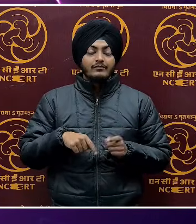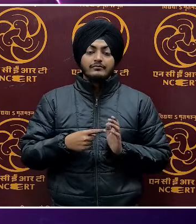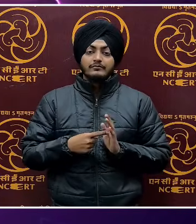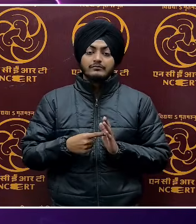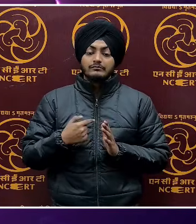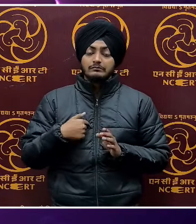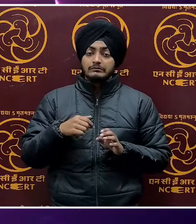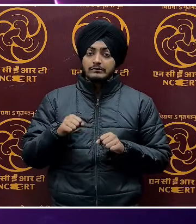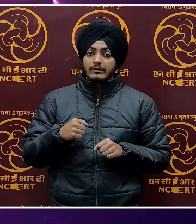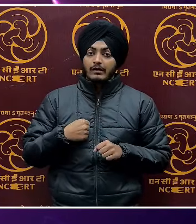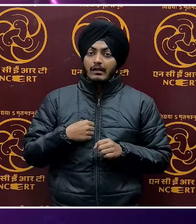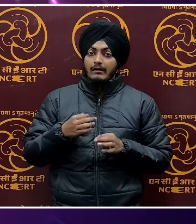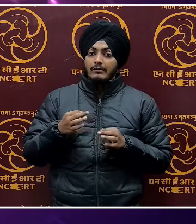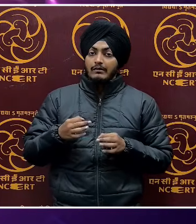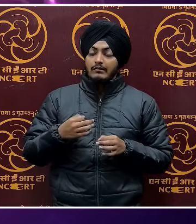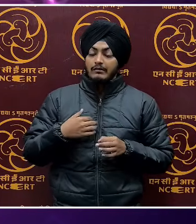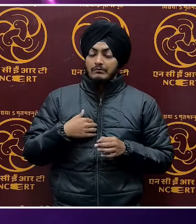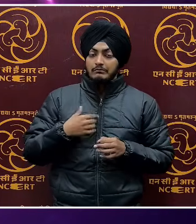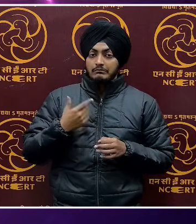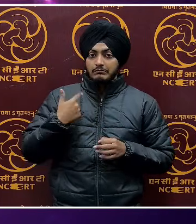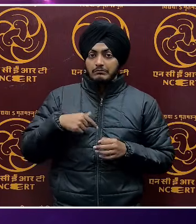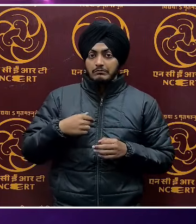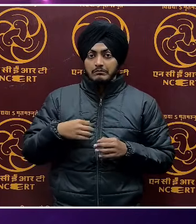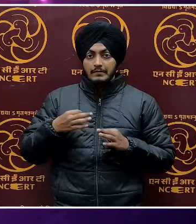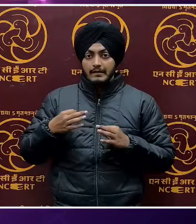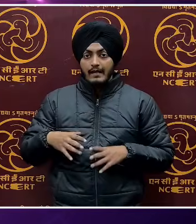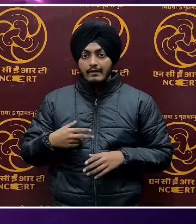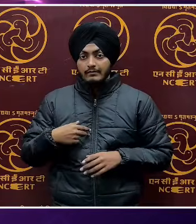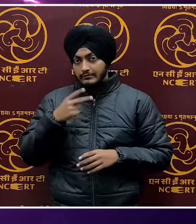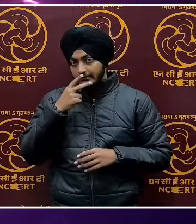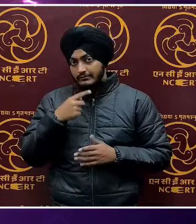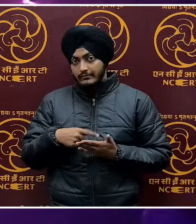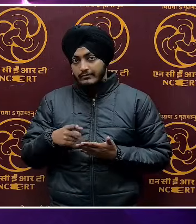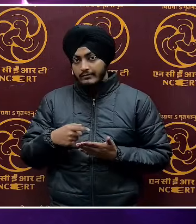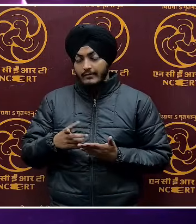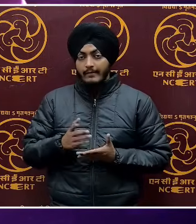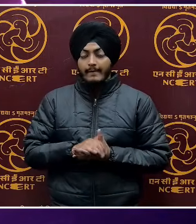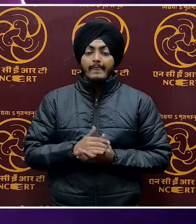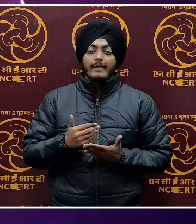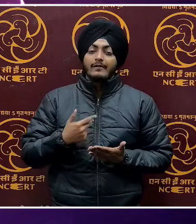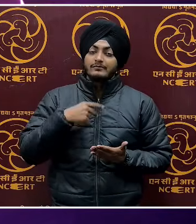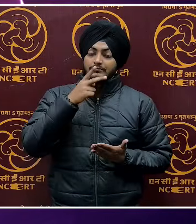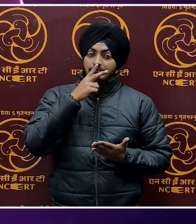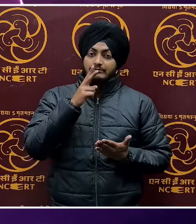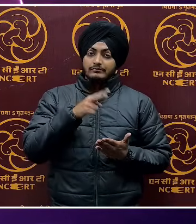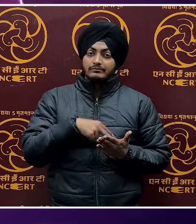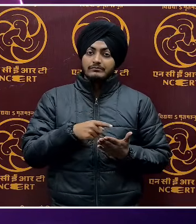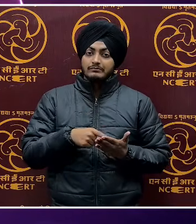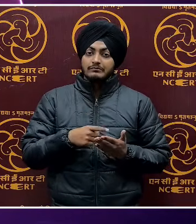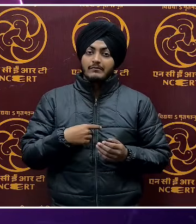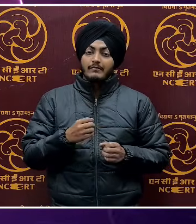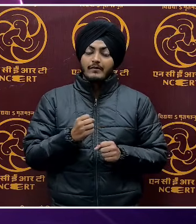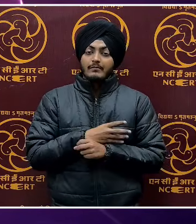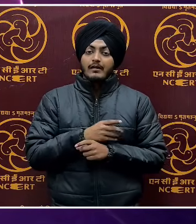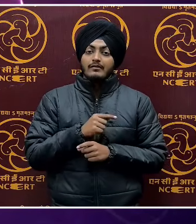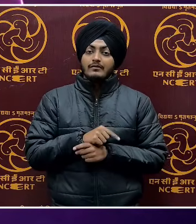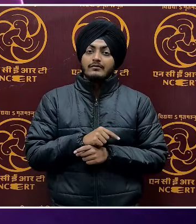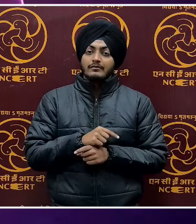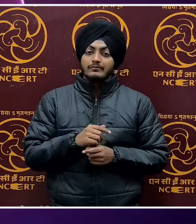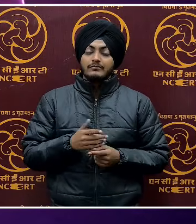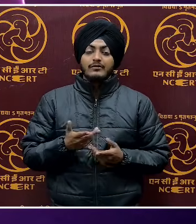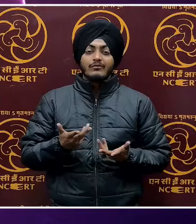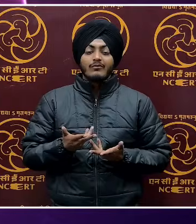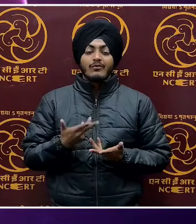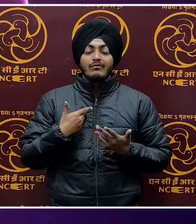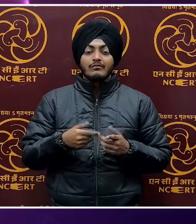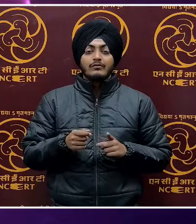I'm ready to be a part of it. Are you? I'm sure you are. So, as you can see here, it's a matching. Okay, ma'am. What you